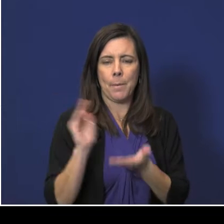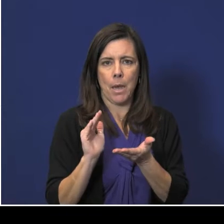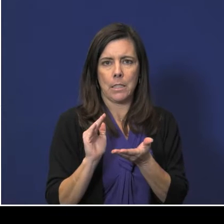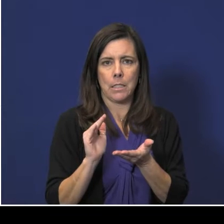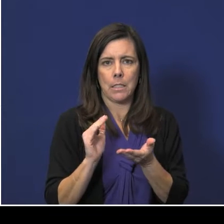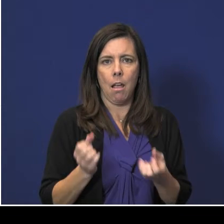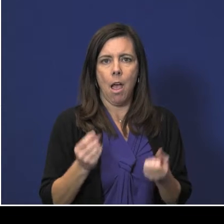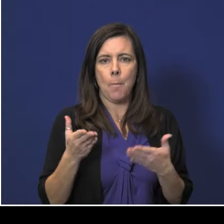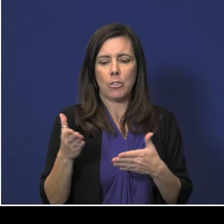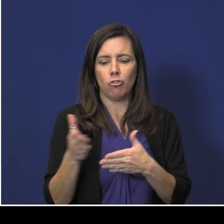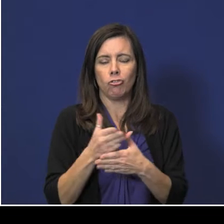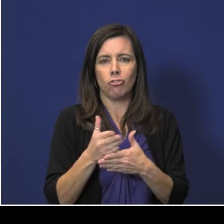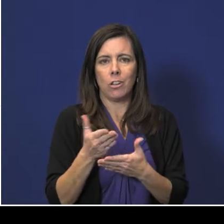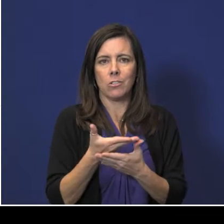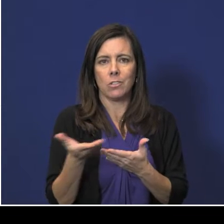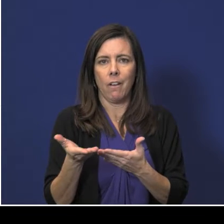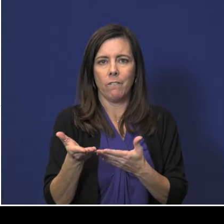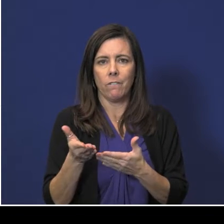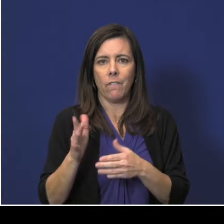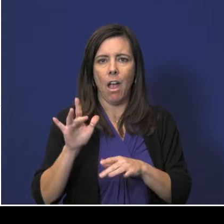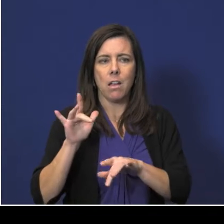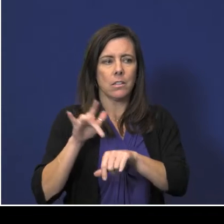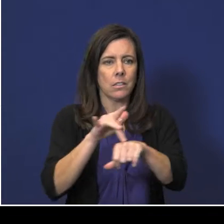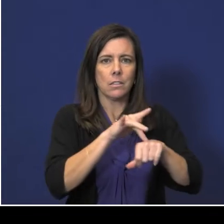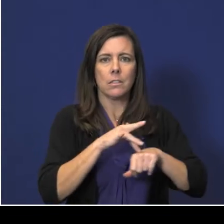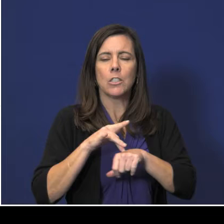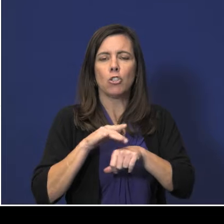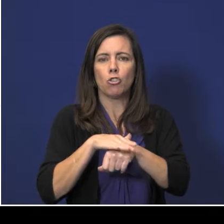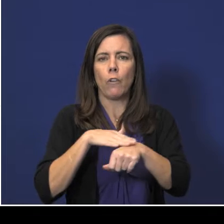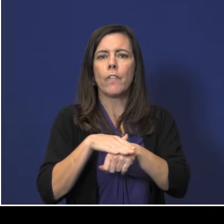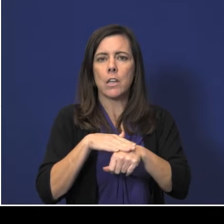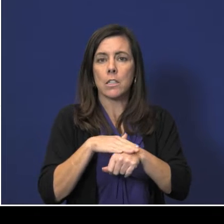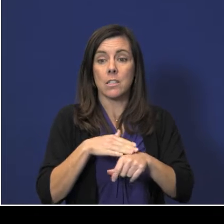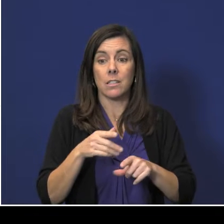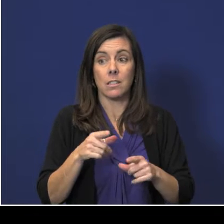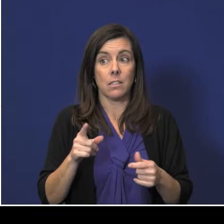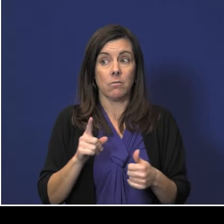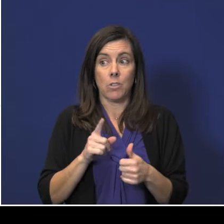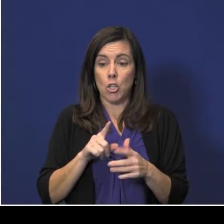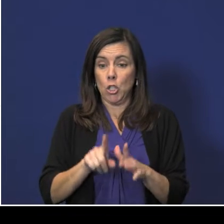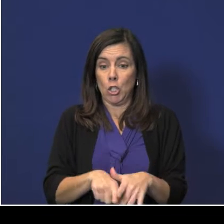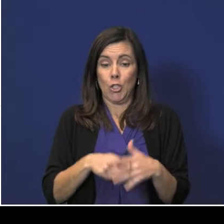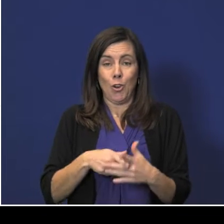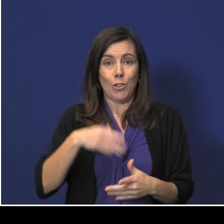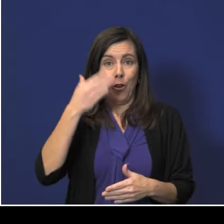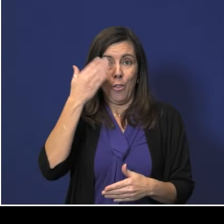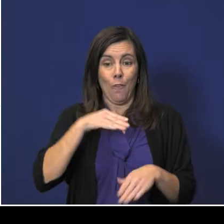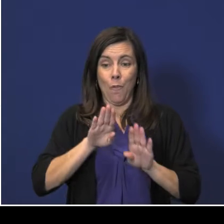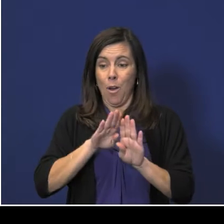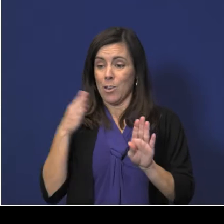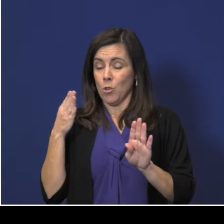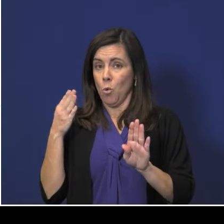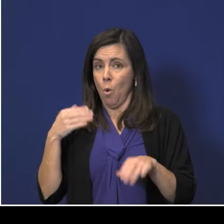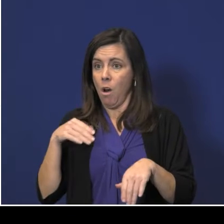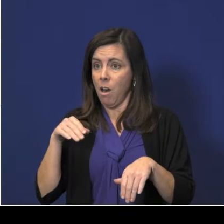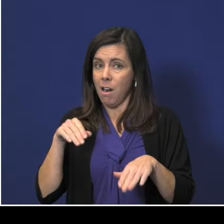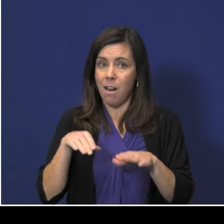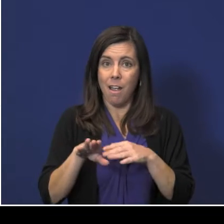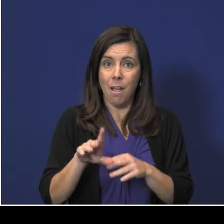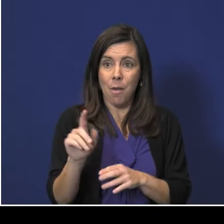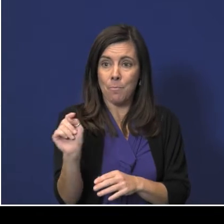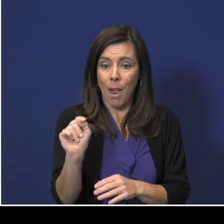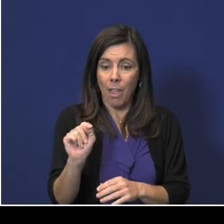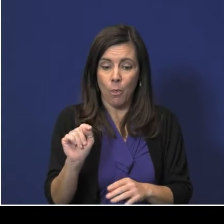shared objects and shared spaces. So that goes all the way from the front door, from everything you touch when you show up, to the restroom fixtures and the selection